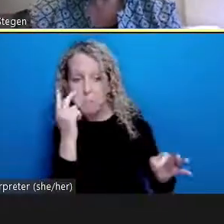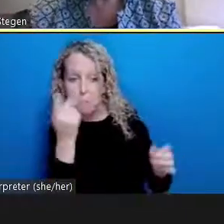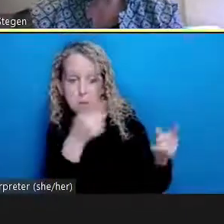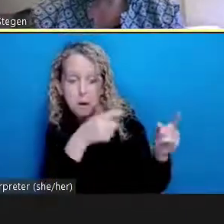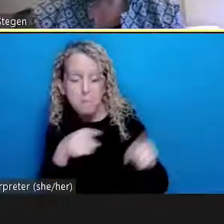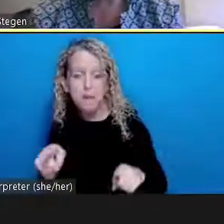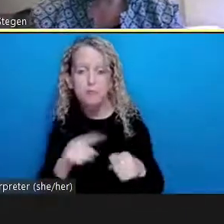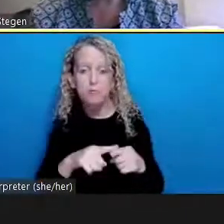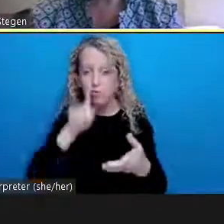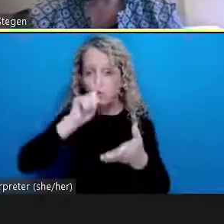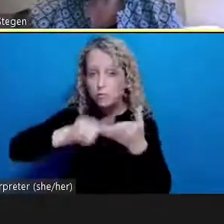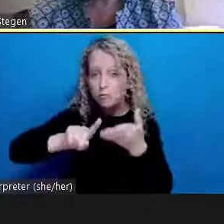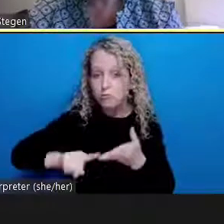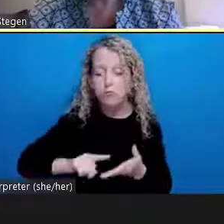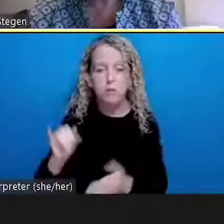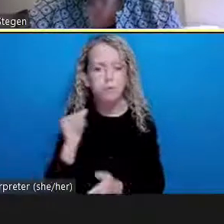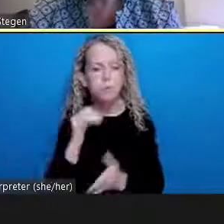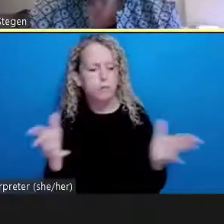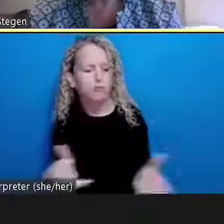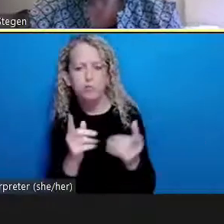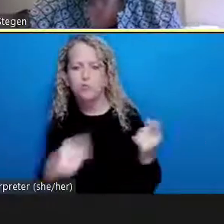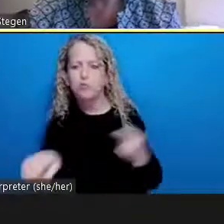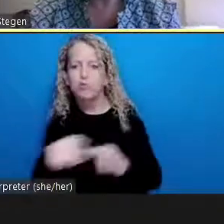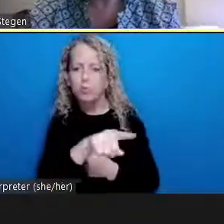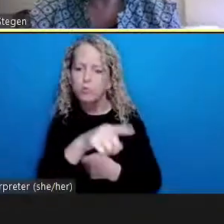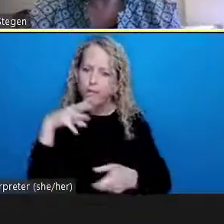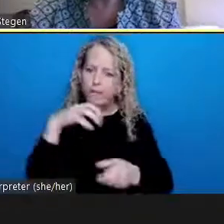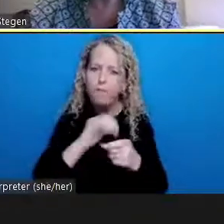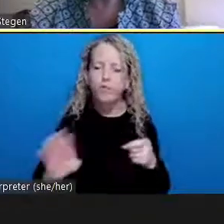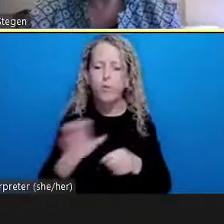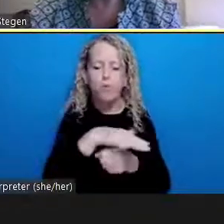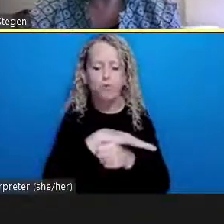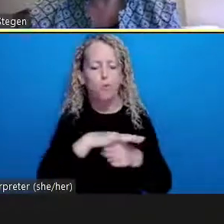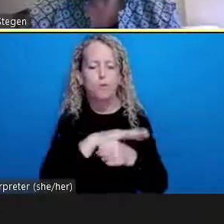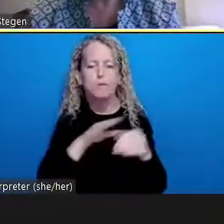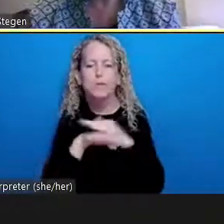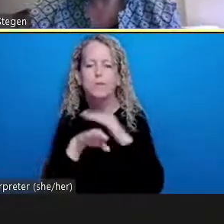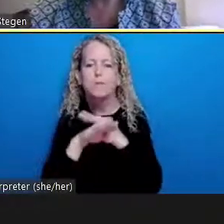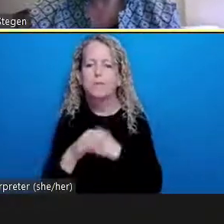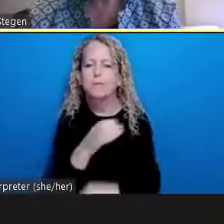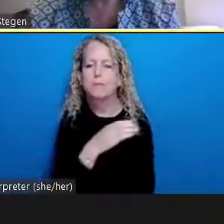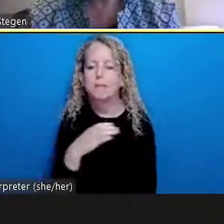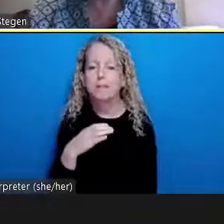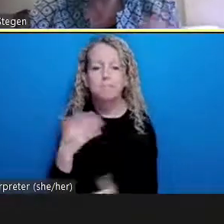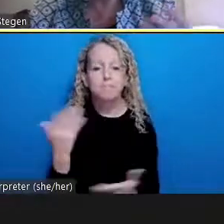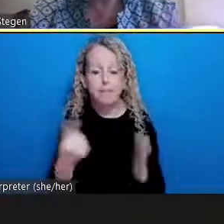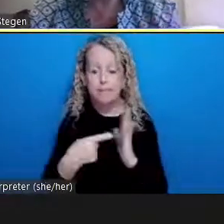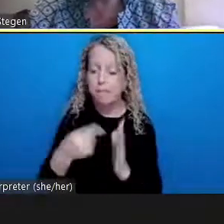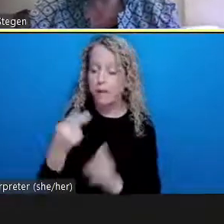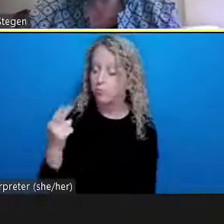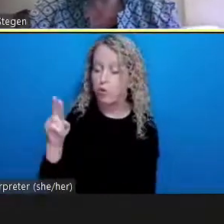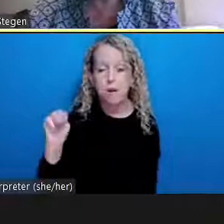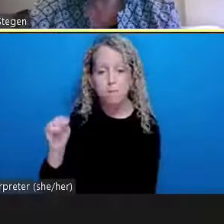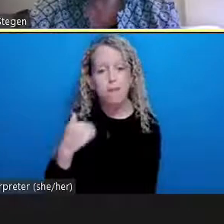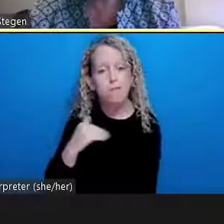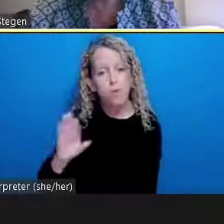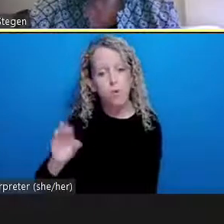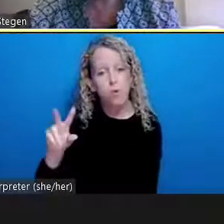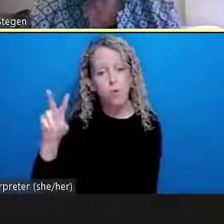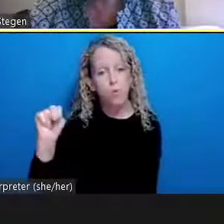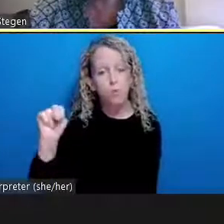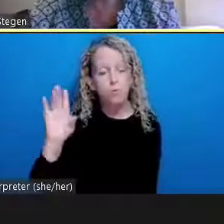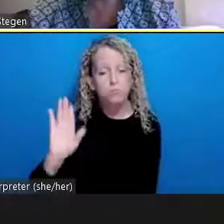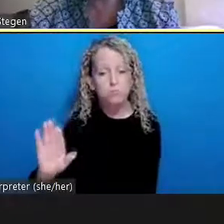you to get involved with your local accessibility committee. So HRM would have an accessibility committee, and they just advance